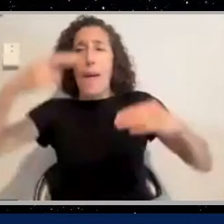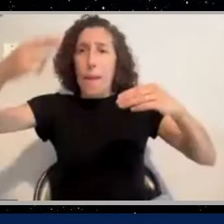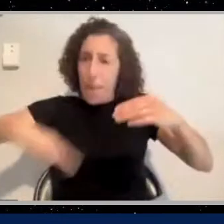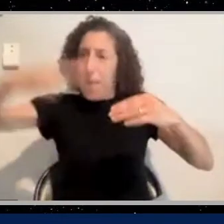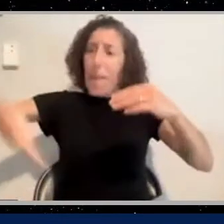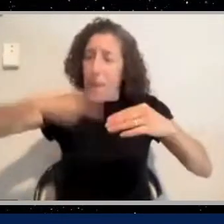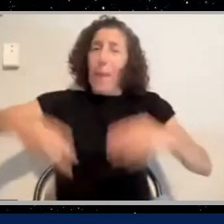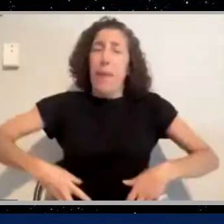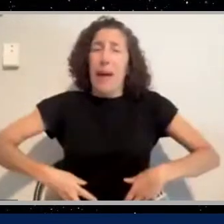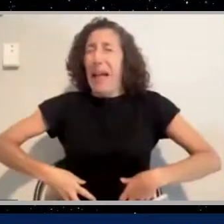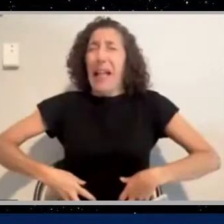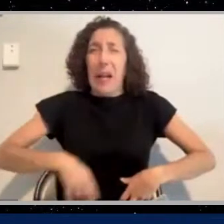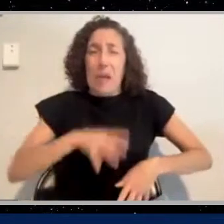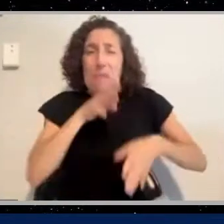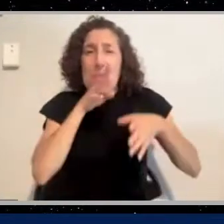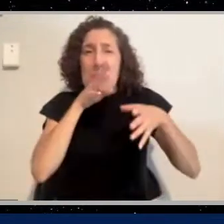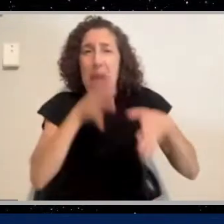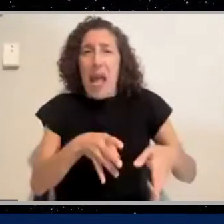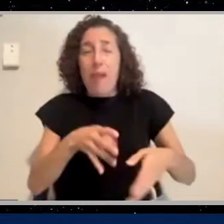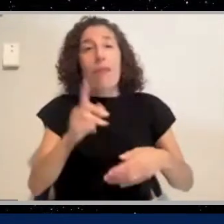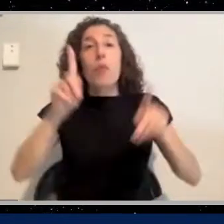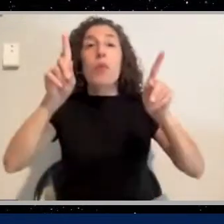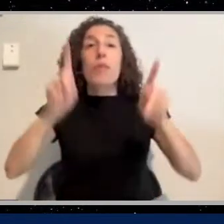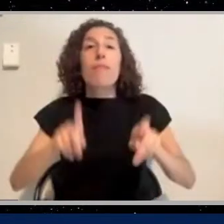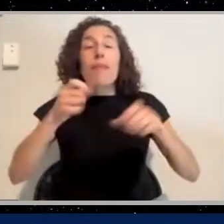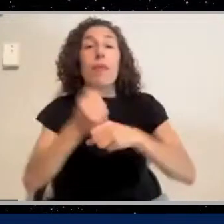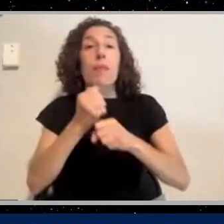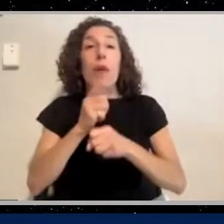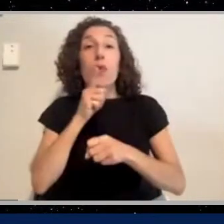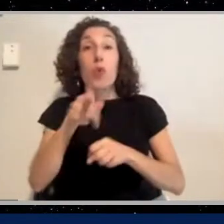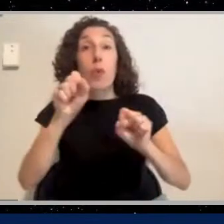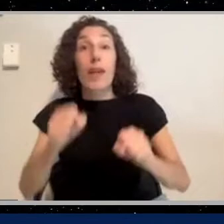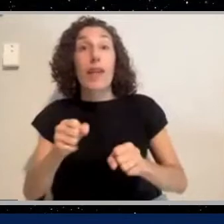How many of those parabolas are you doing on this flight?